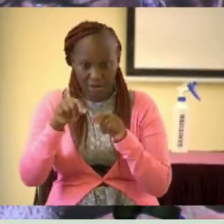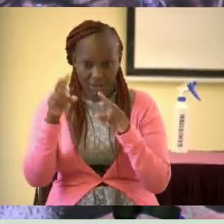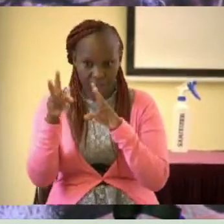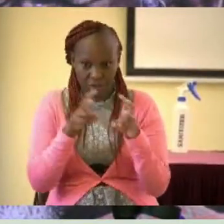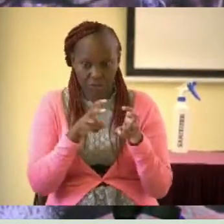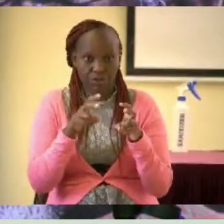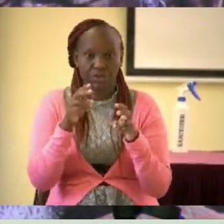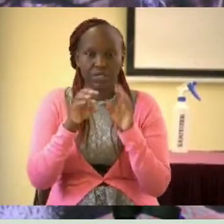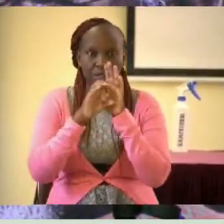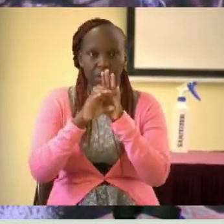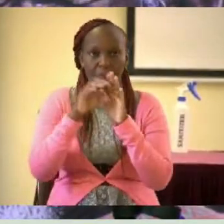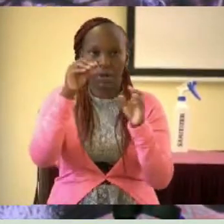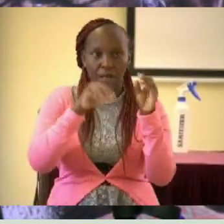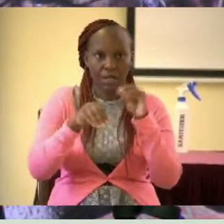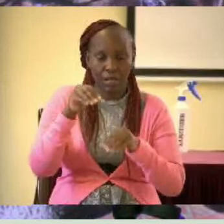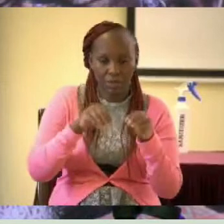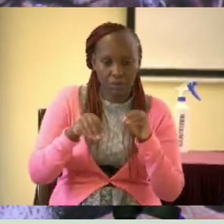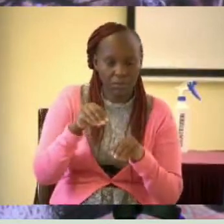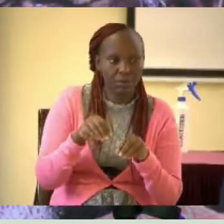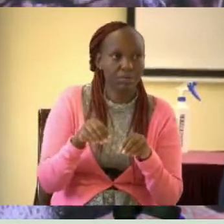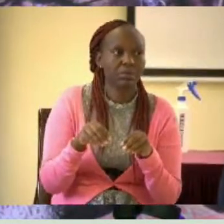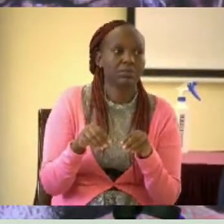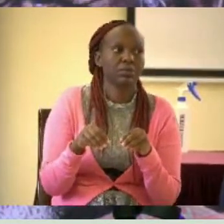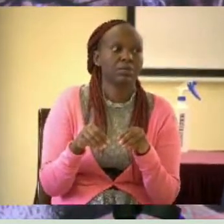like elections,